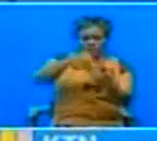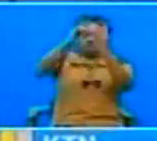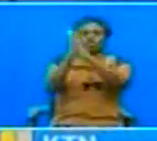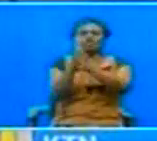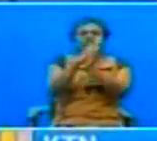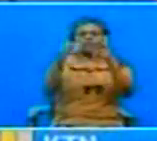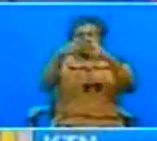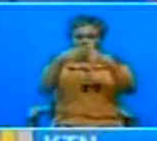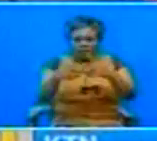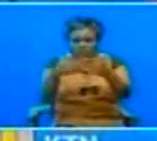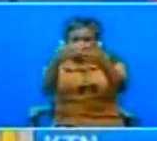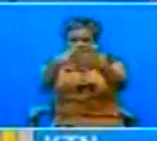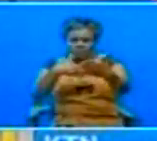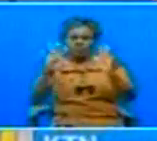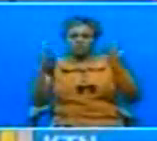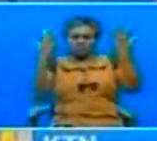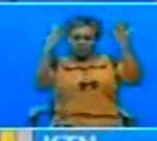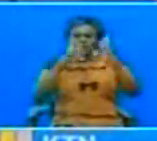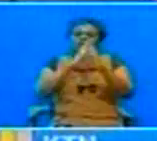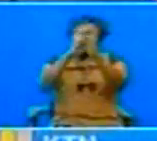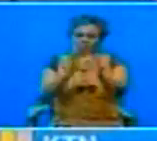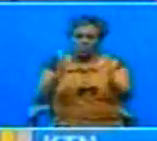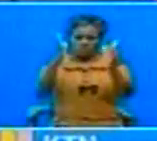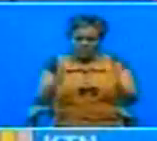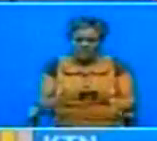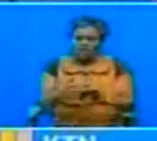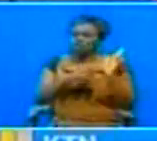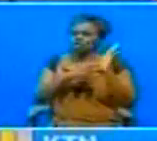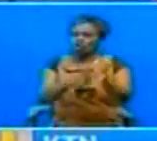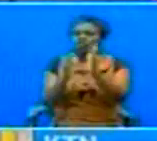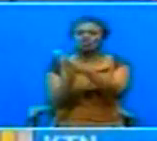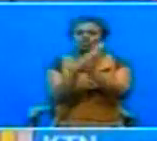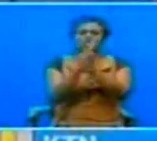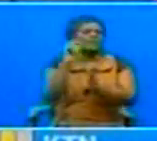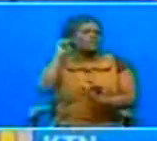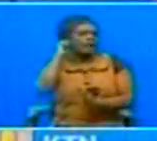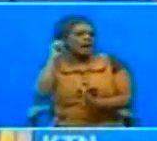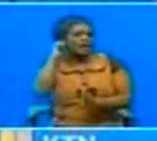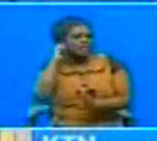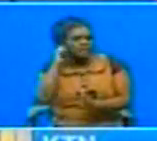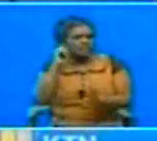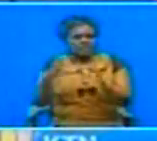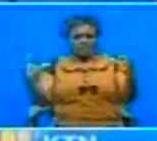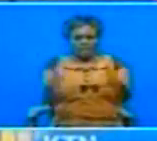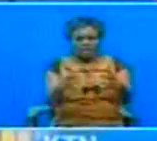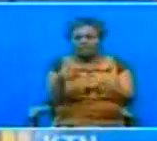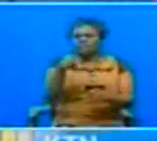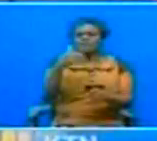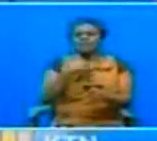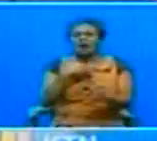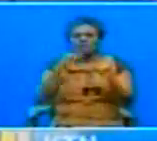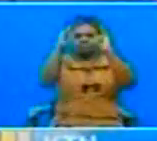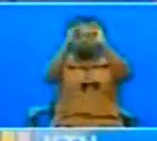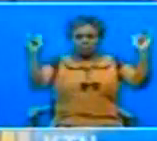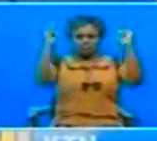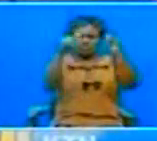on the run-up to Jamhuri Day tonight, and our reporter Mercy Kandie brings us the story of Nandi's Talai clan, whose detention camps have